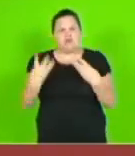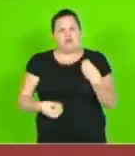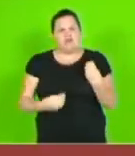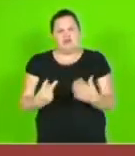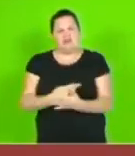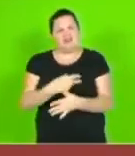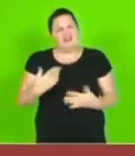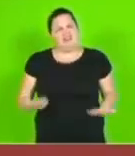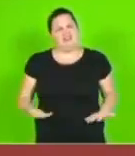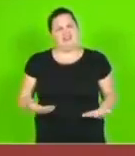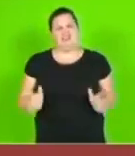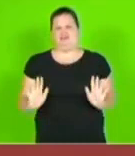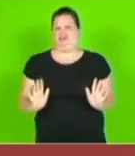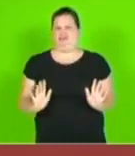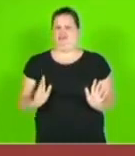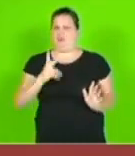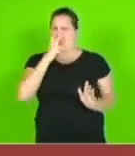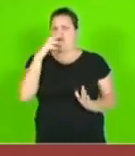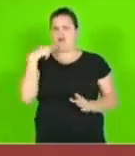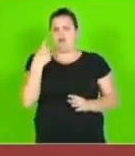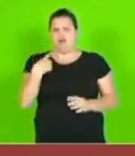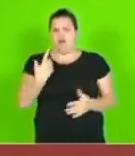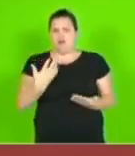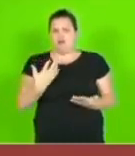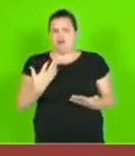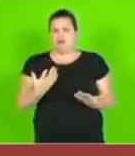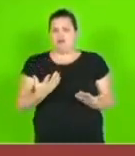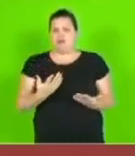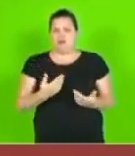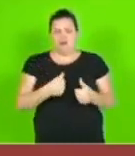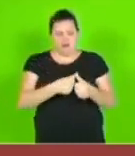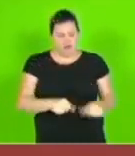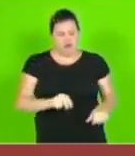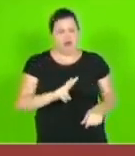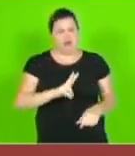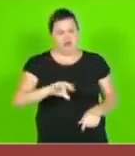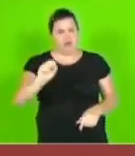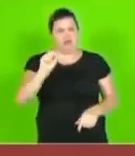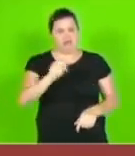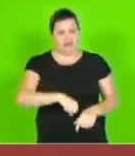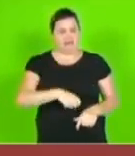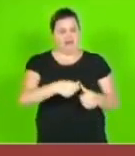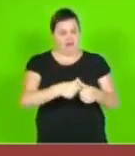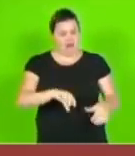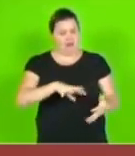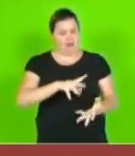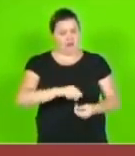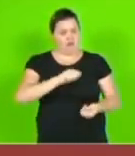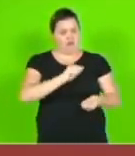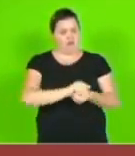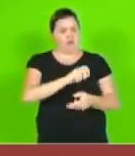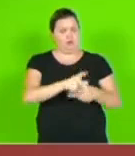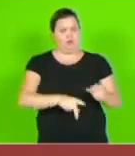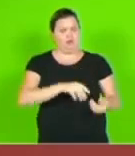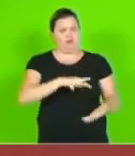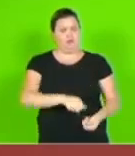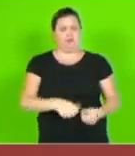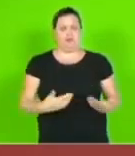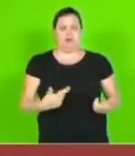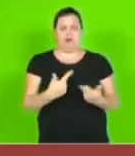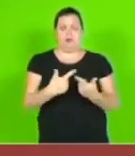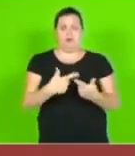going to be in a blink of an eye. You're gonna blink, you're gonna see someone and they're not gonna be there anymore. That's how quick it's gonna be.